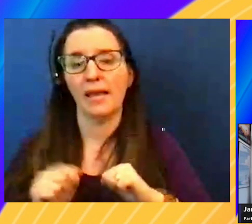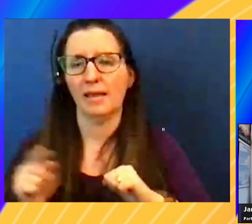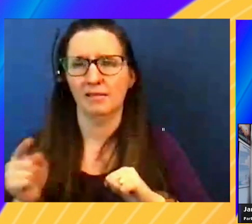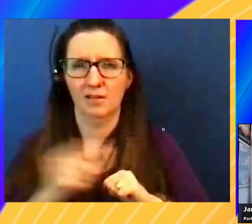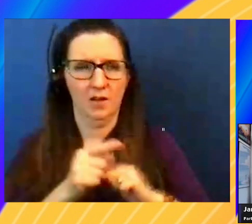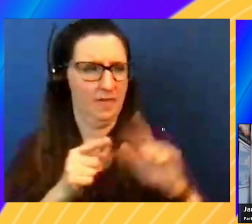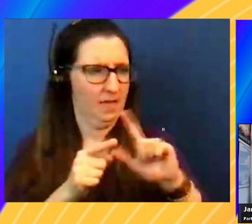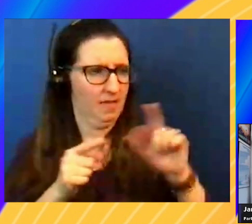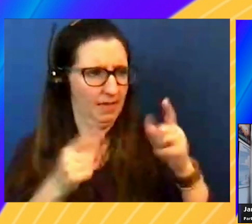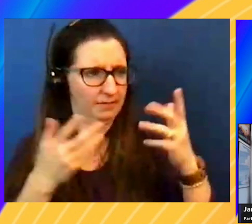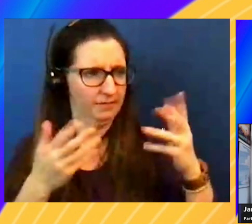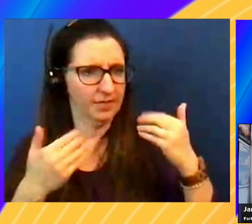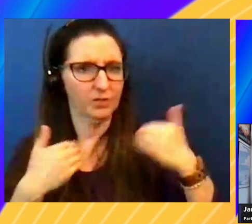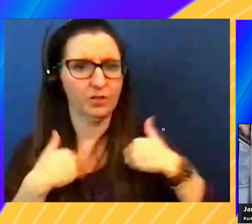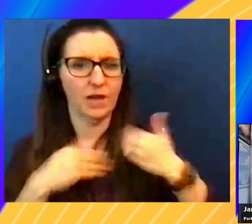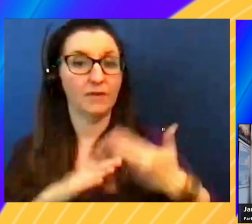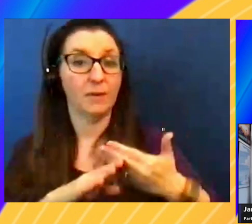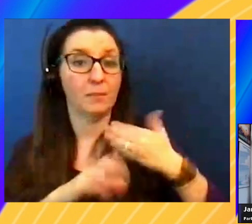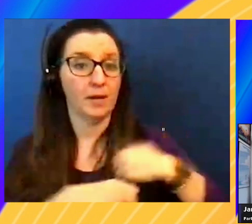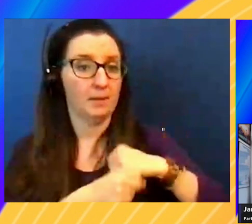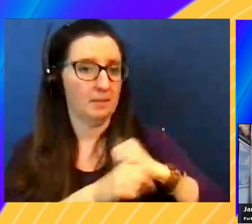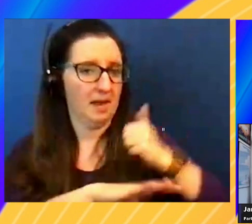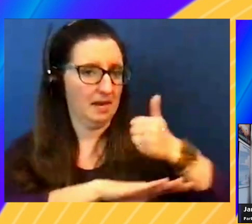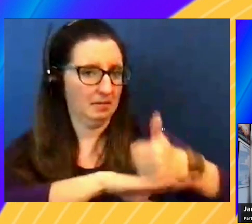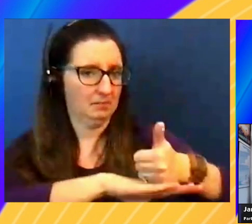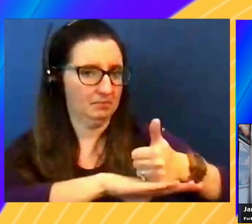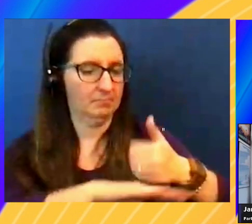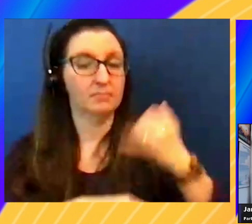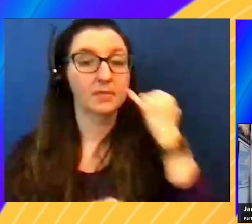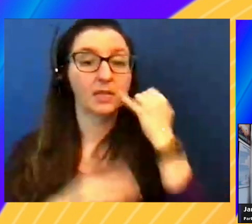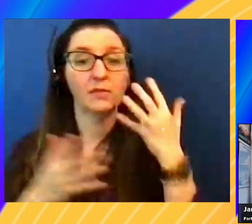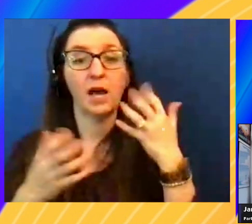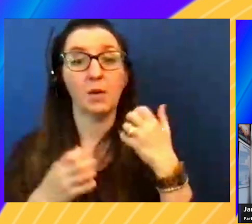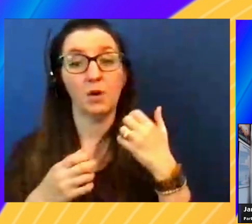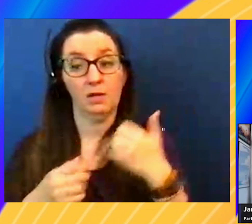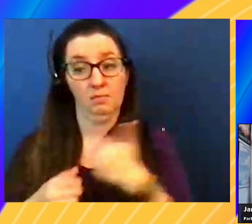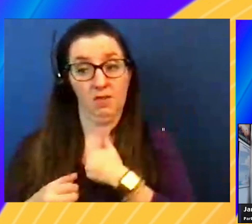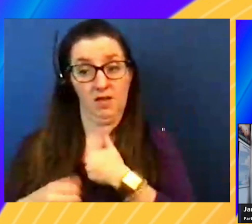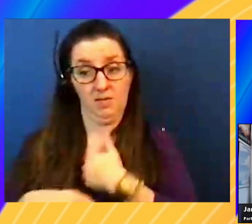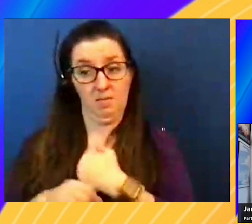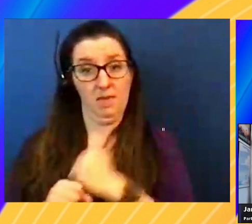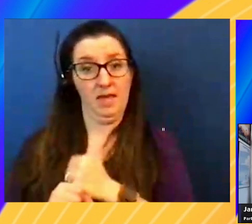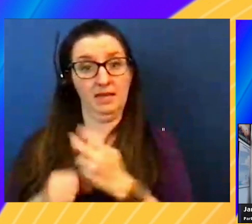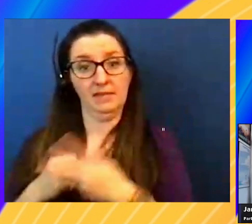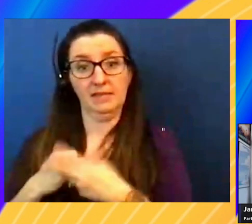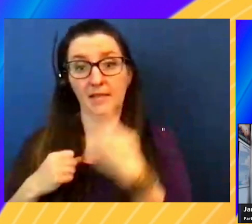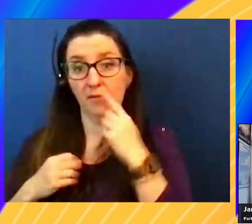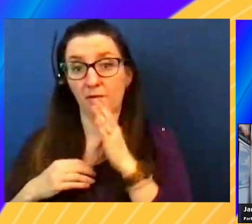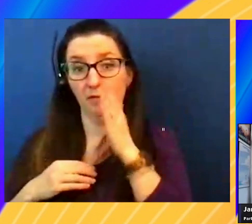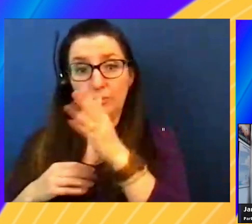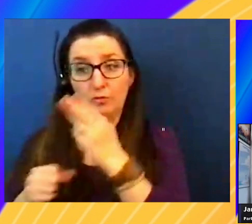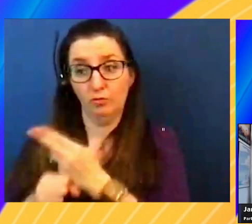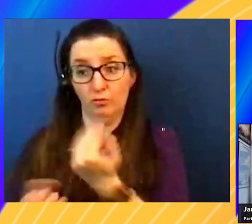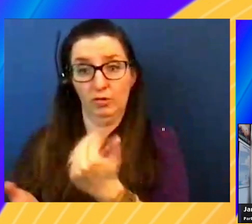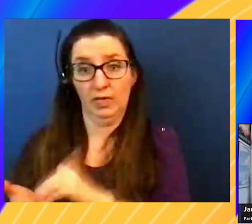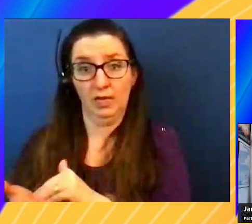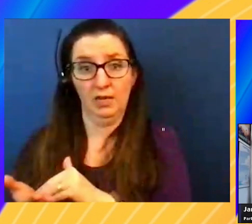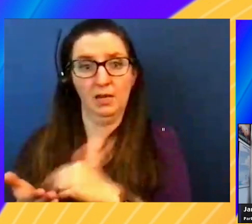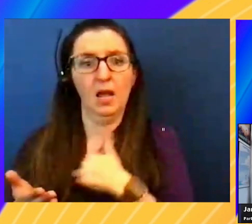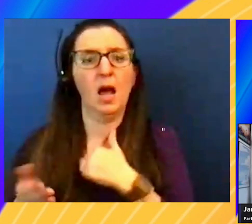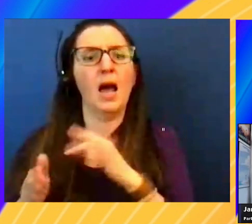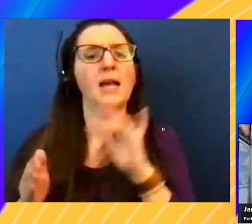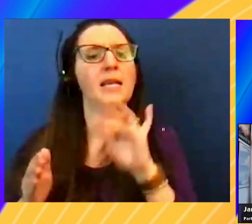these are pre-made. So if I want to create one from scratch and save it for future use, all I do is create it here in the center and then hit